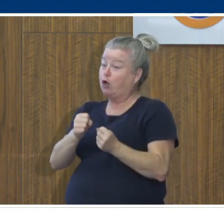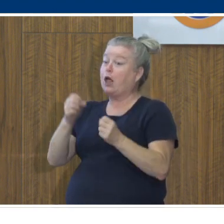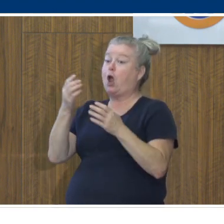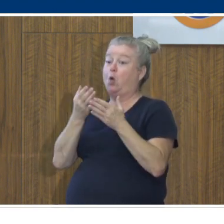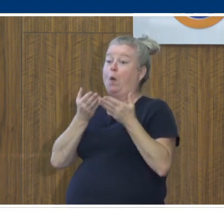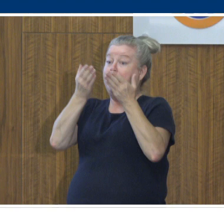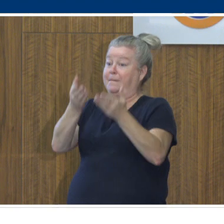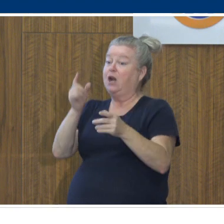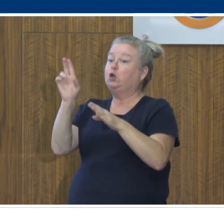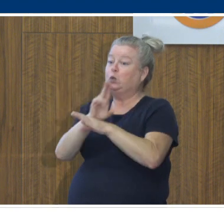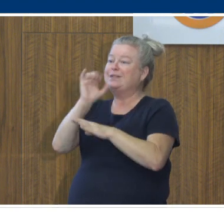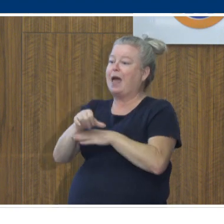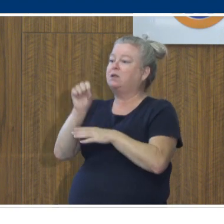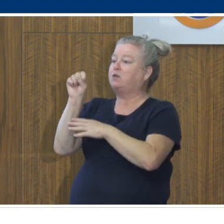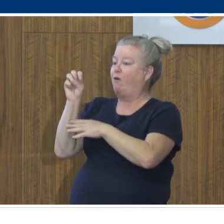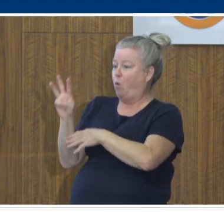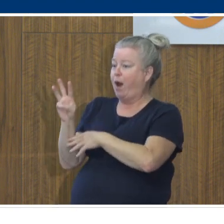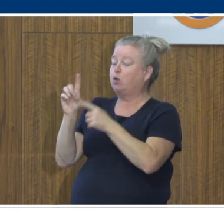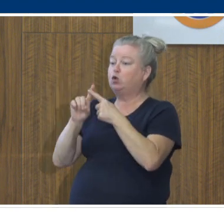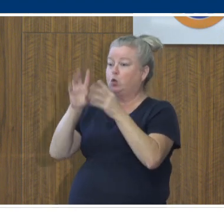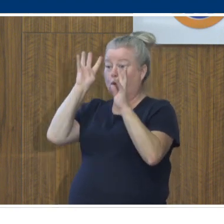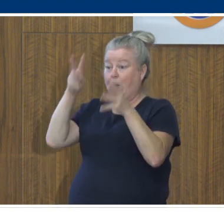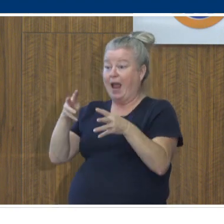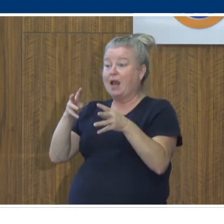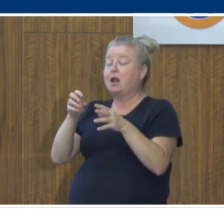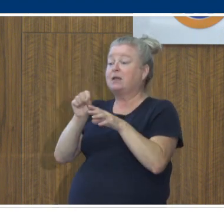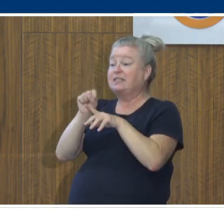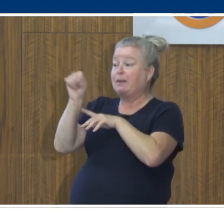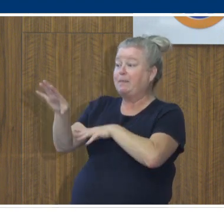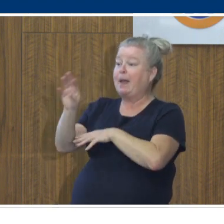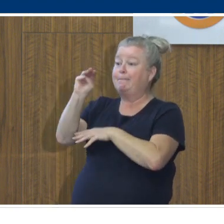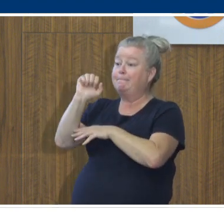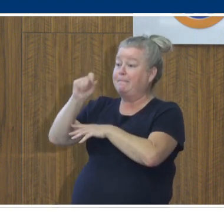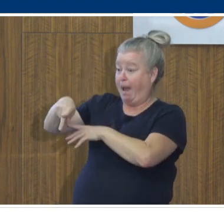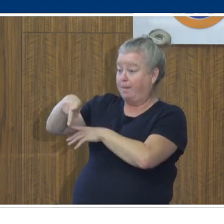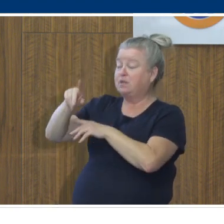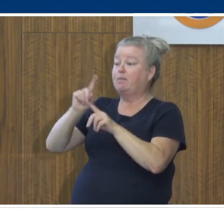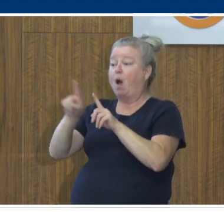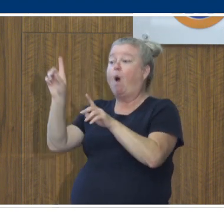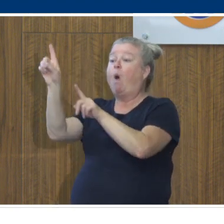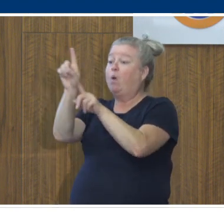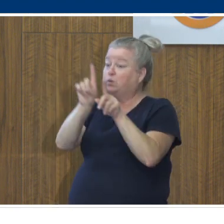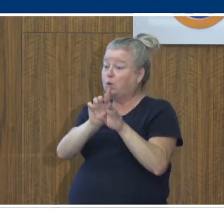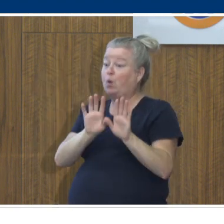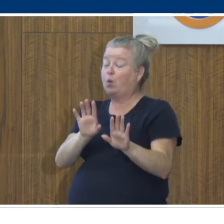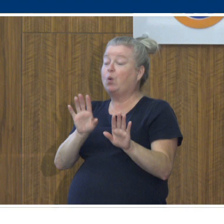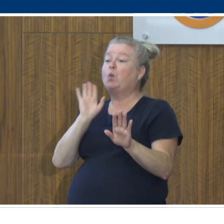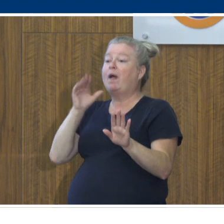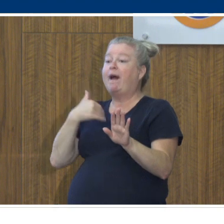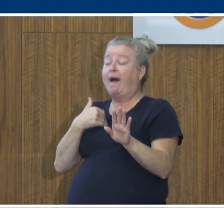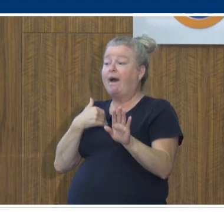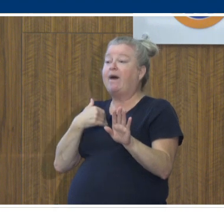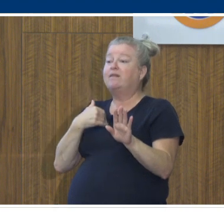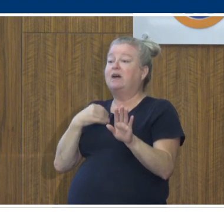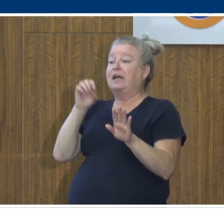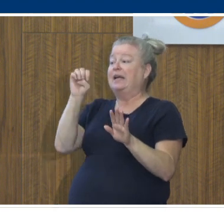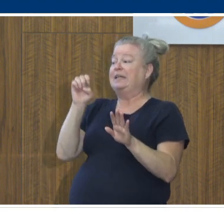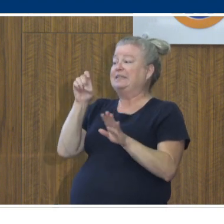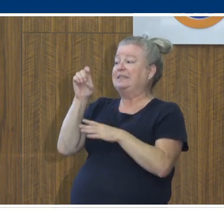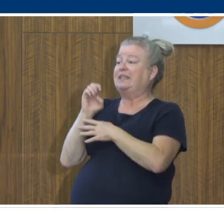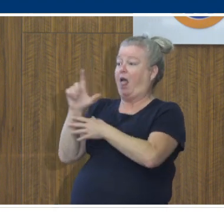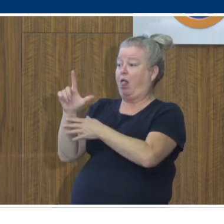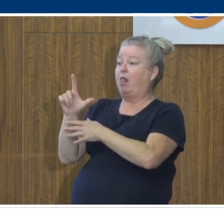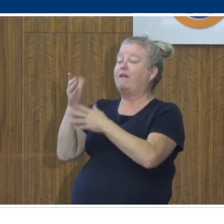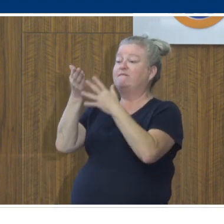the online mapping software to create and submit maps, but in addition to that, there will also be an Excel file that